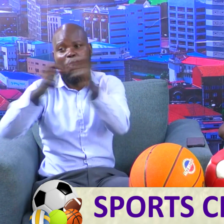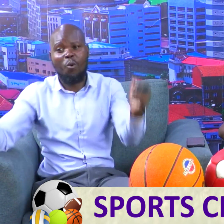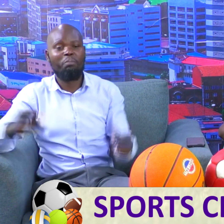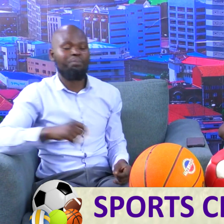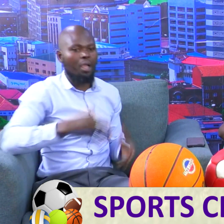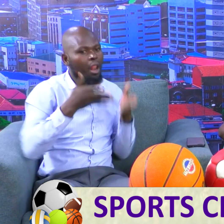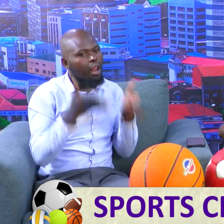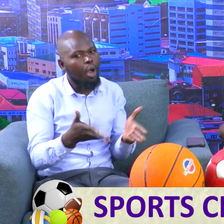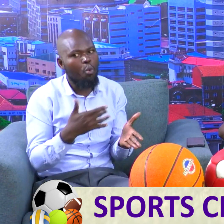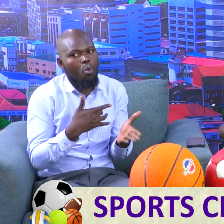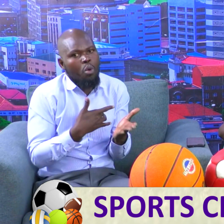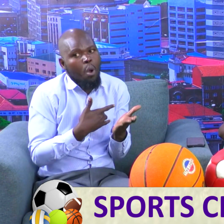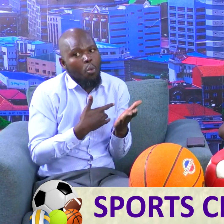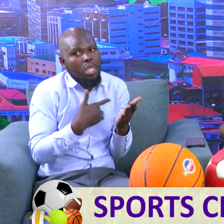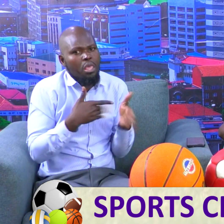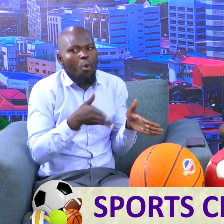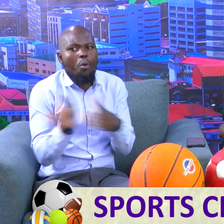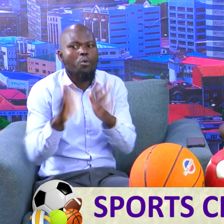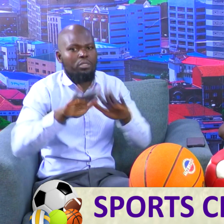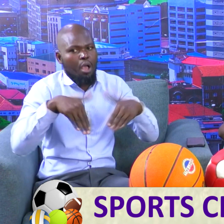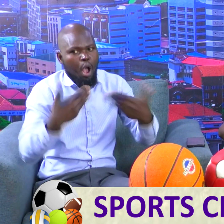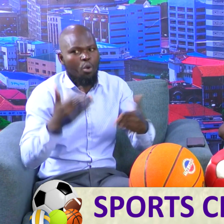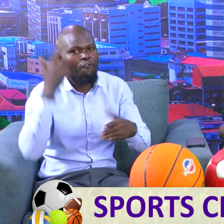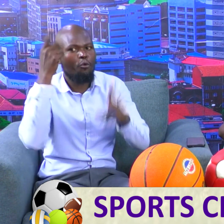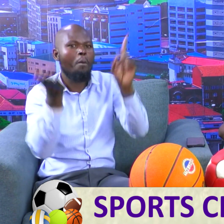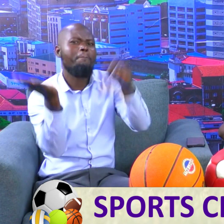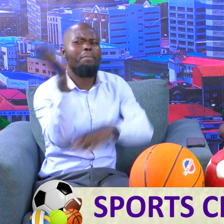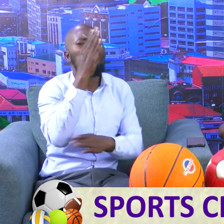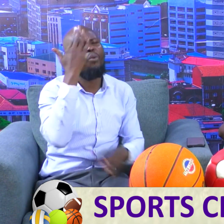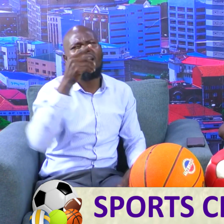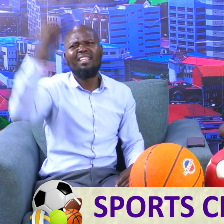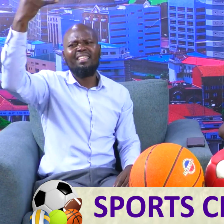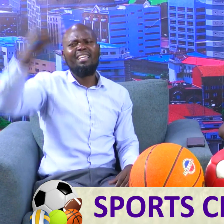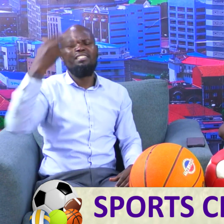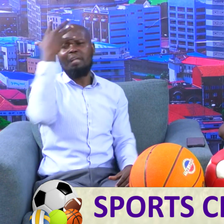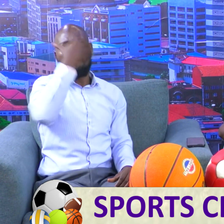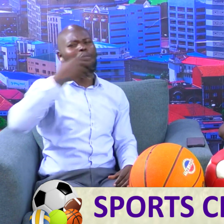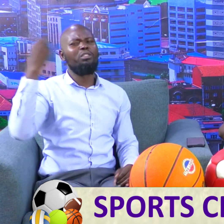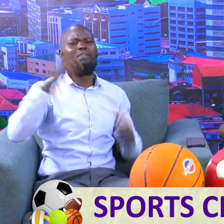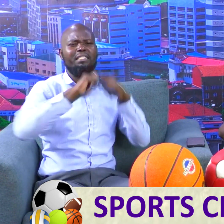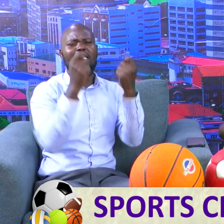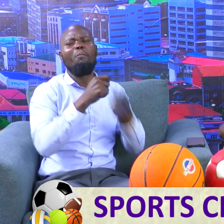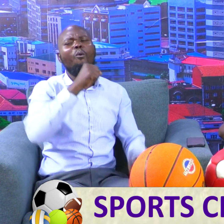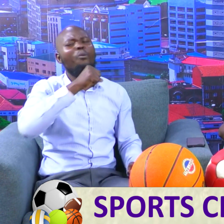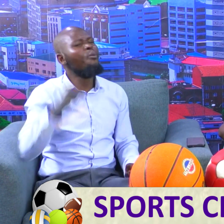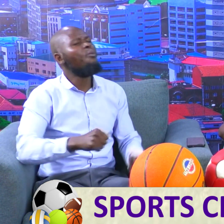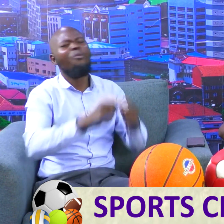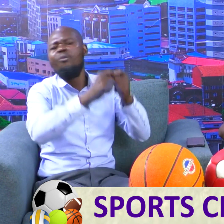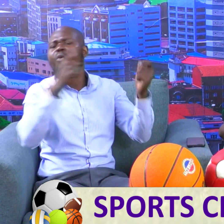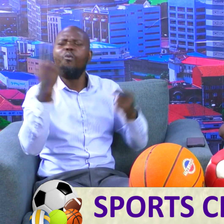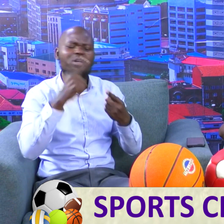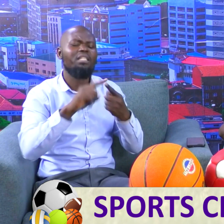moved, we saw that the midfield was in a better position. Right. So, I just feel the three